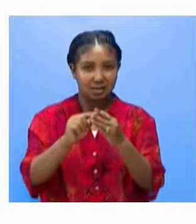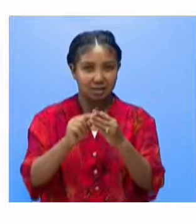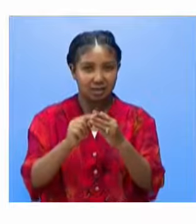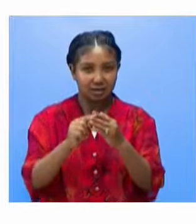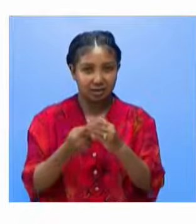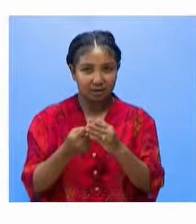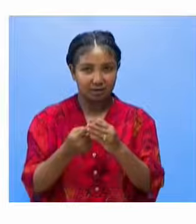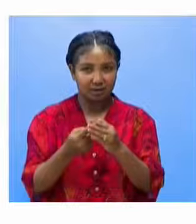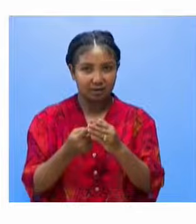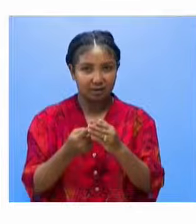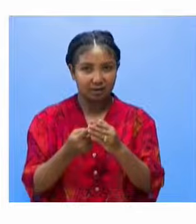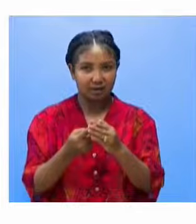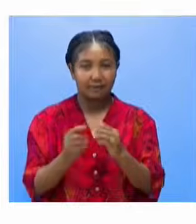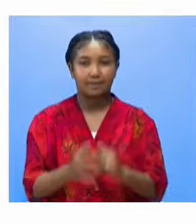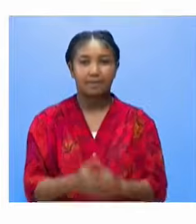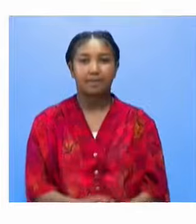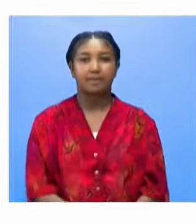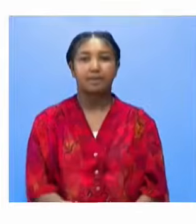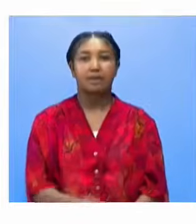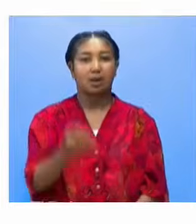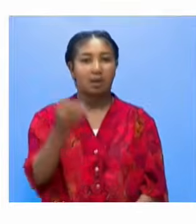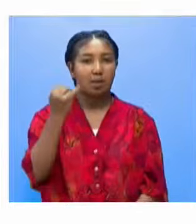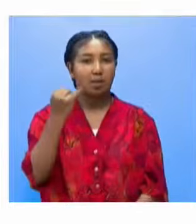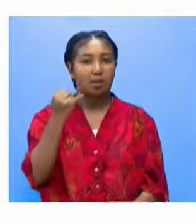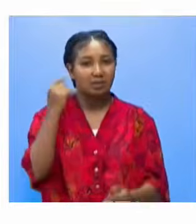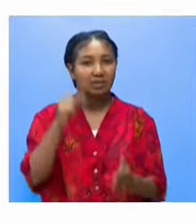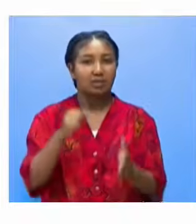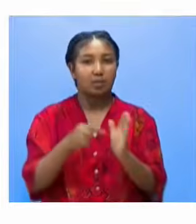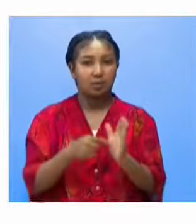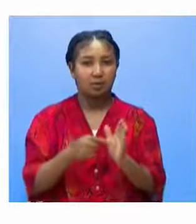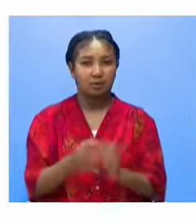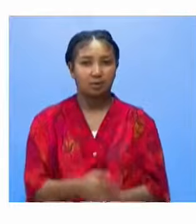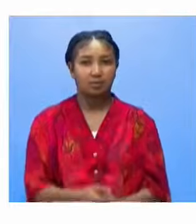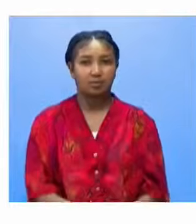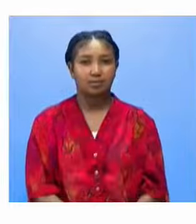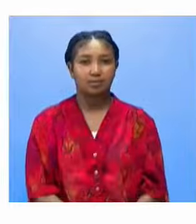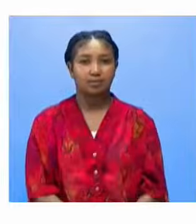Starting, yes, point.